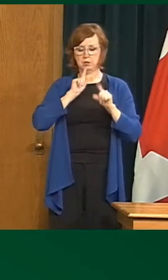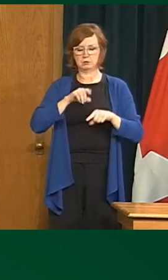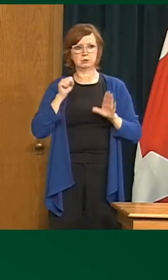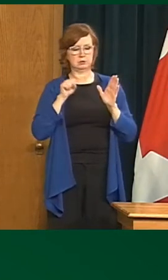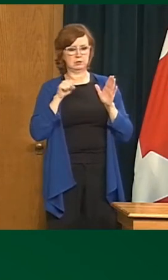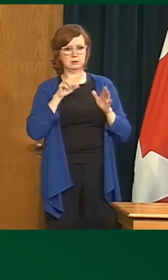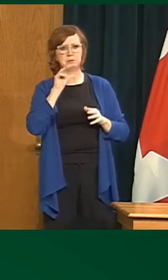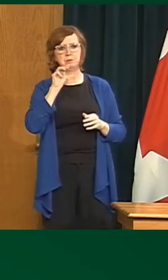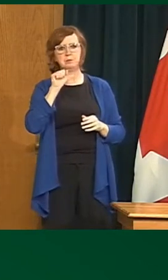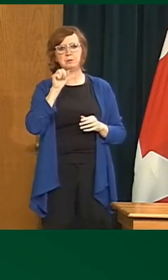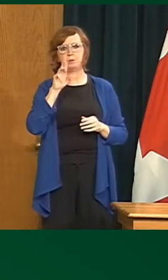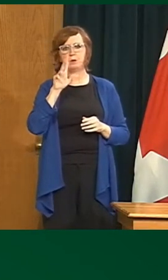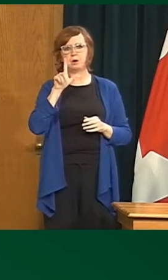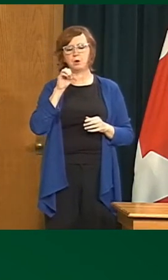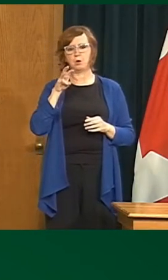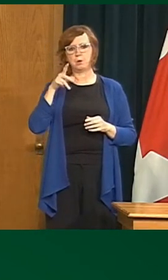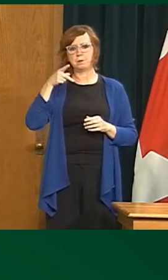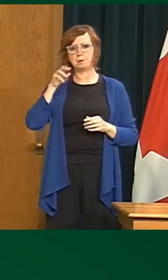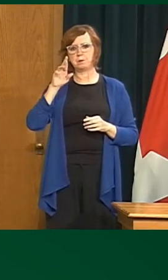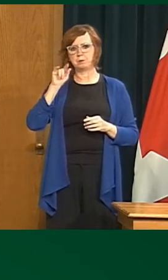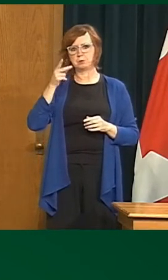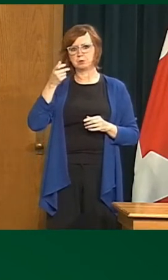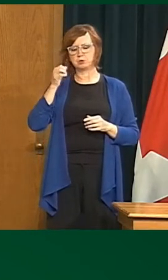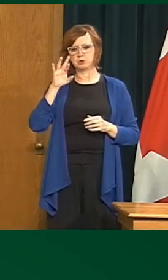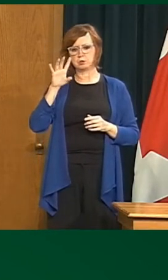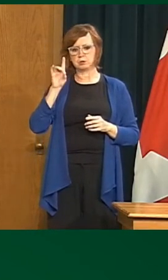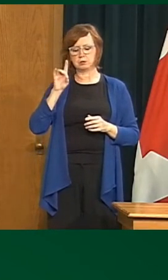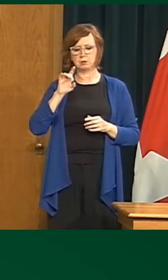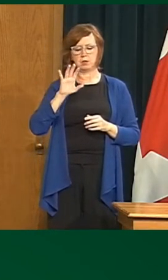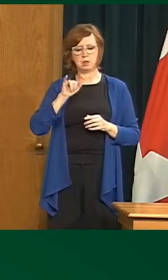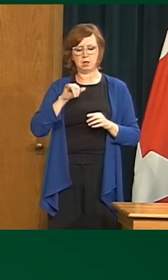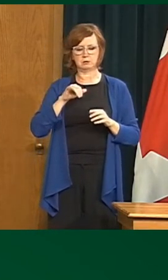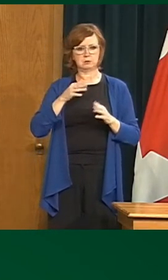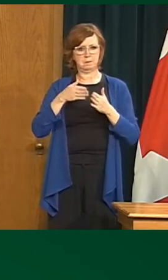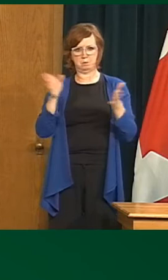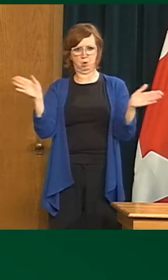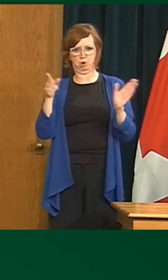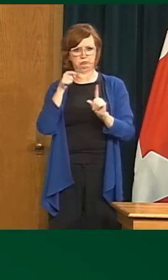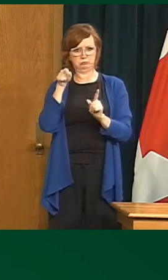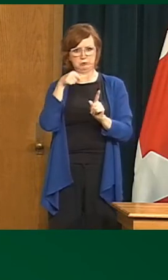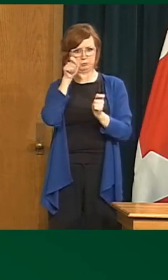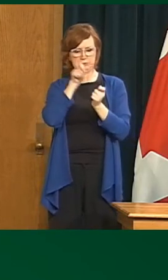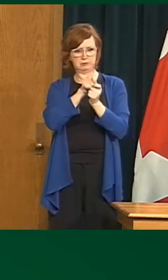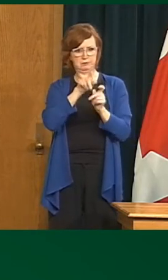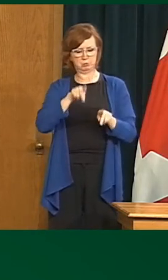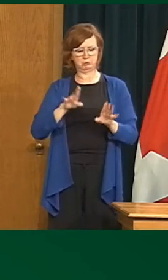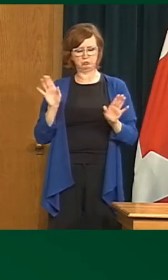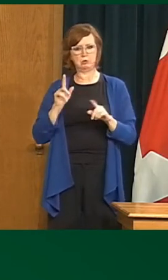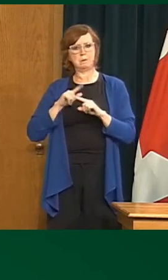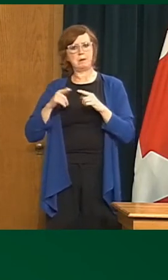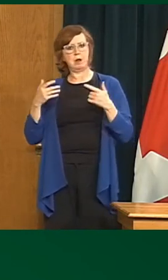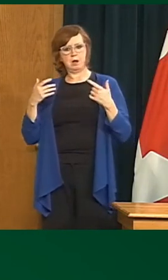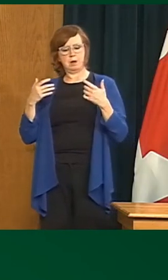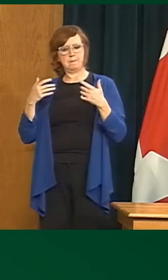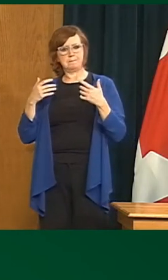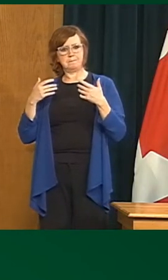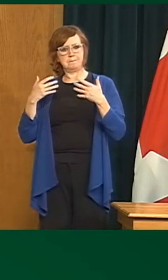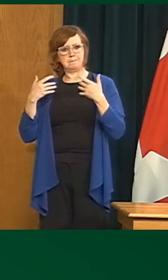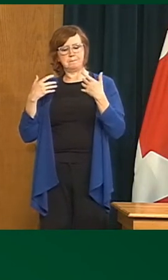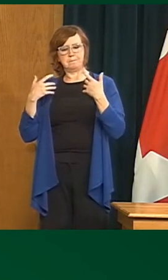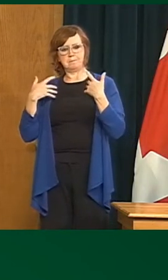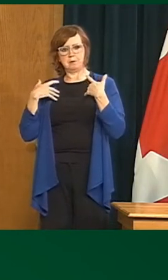speak very broadly. It's a medical health order that sends individuals there, and it's for